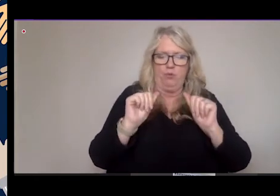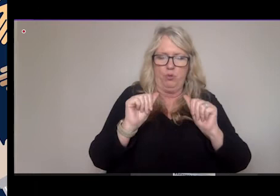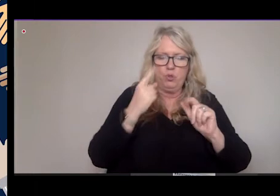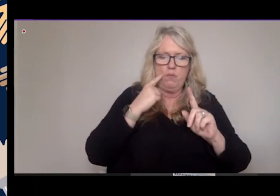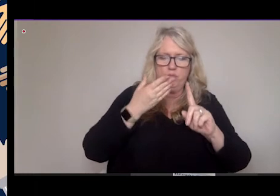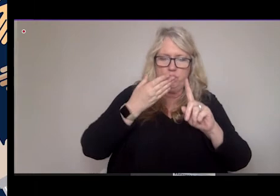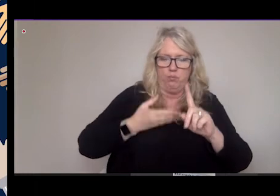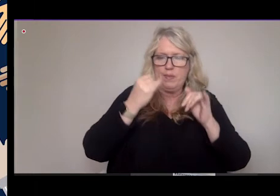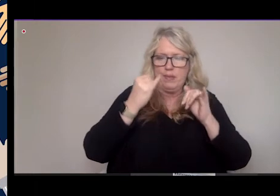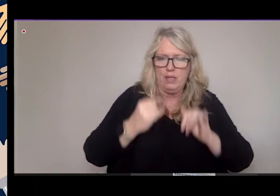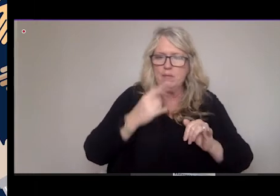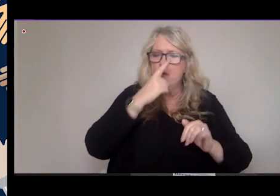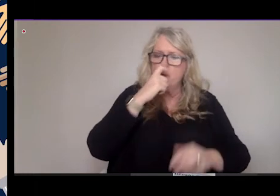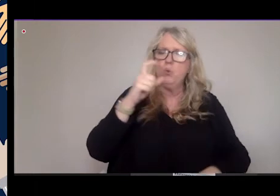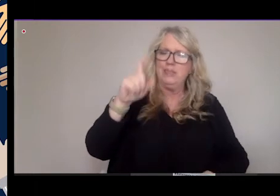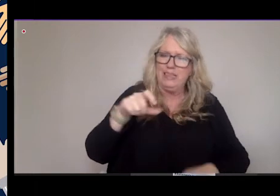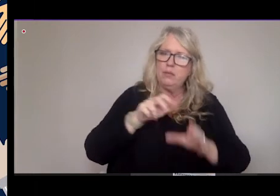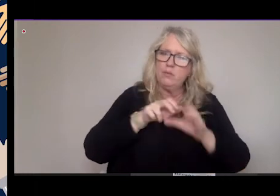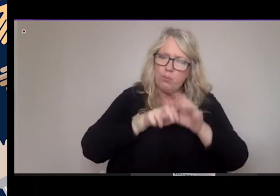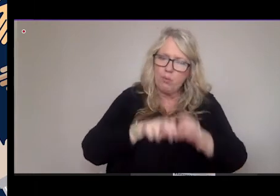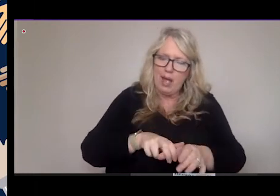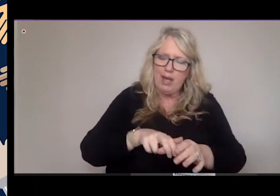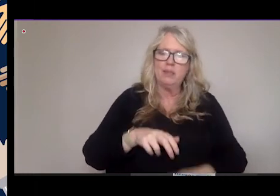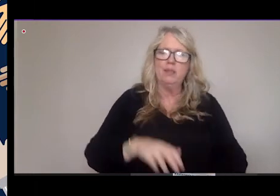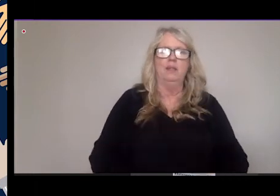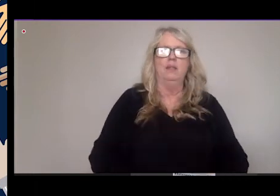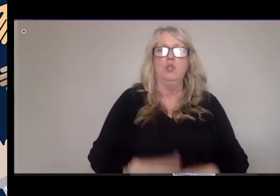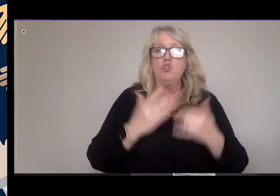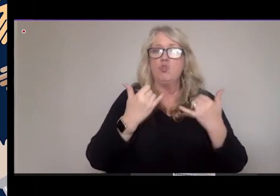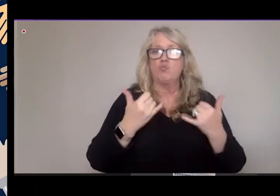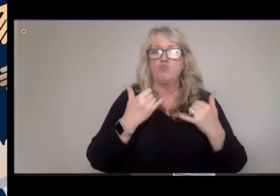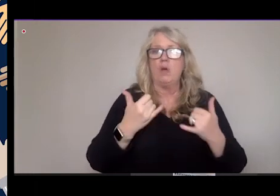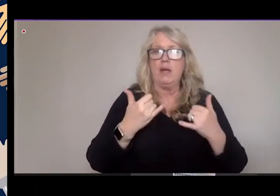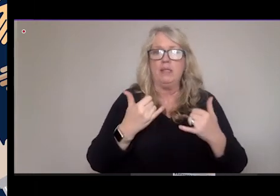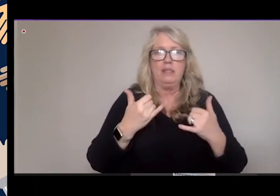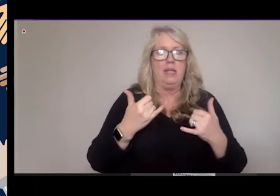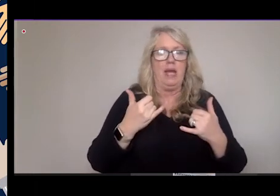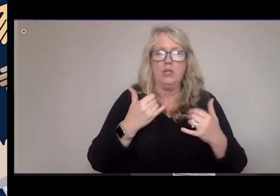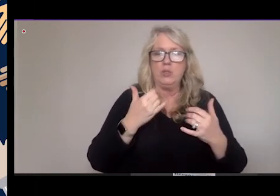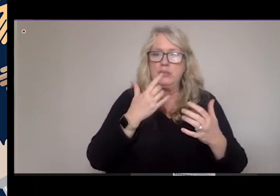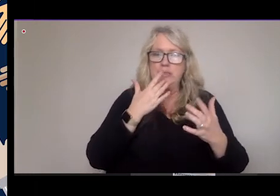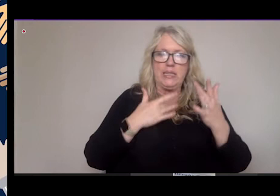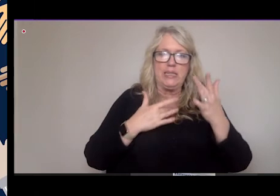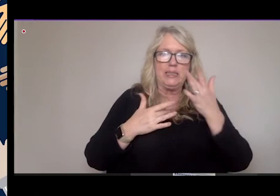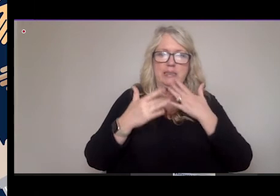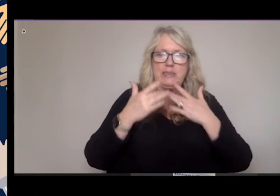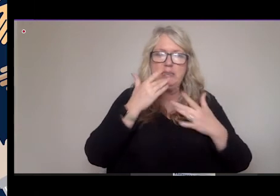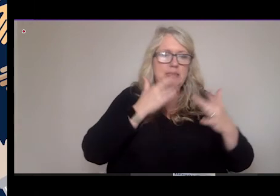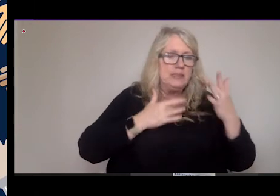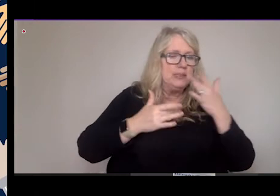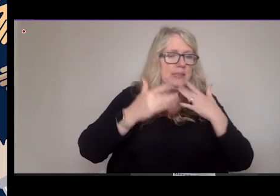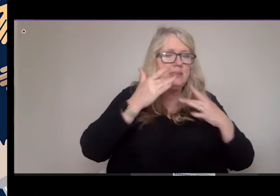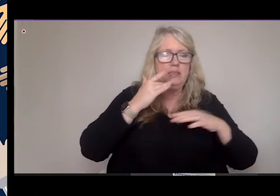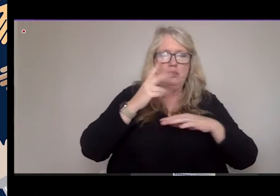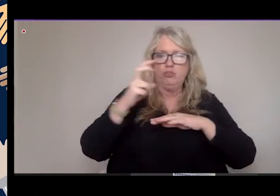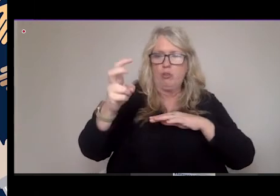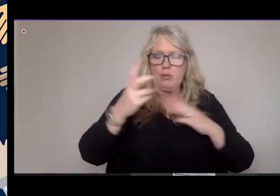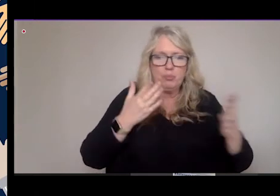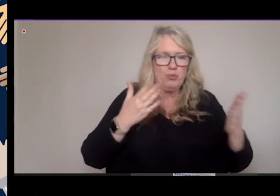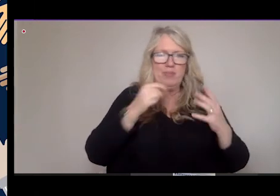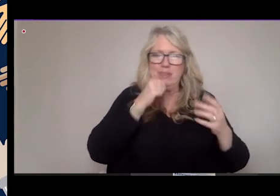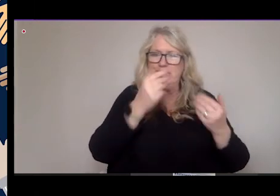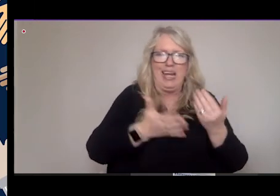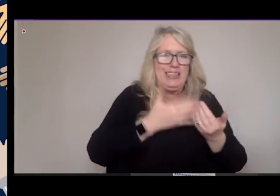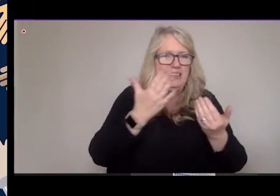minimizes effort for an individual who needs a ride. Right now, there's such disparate